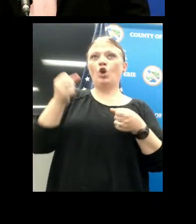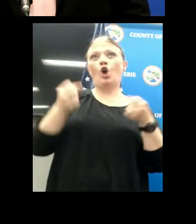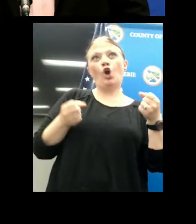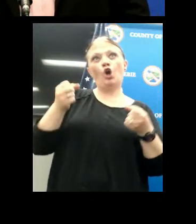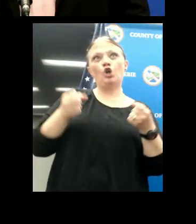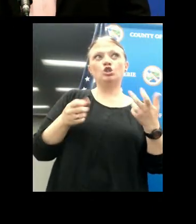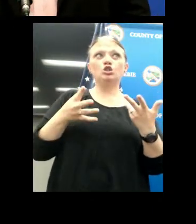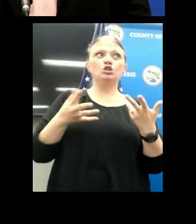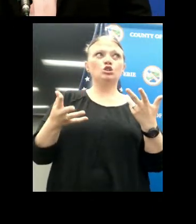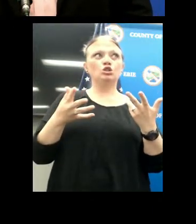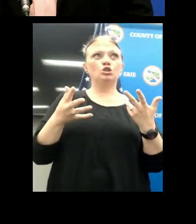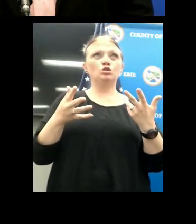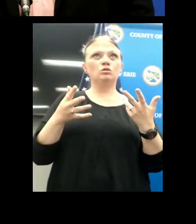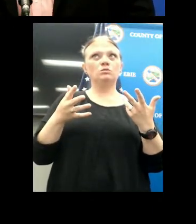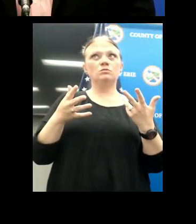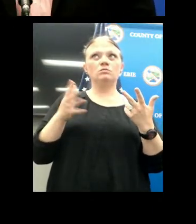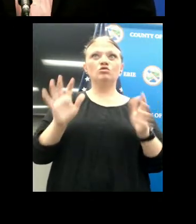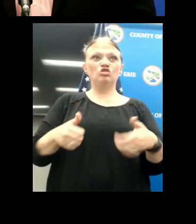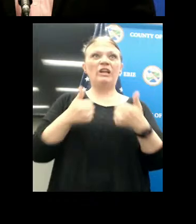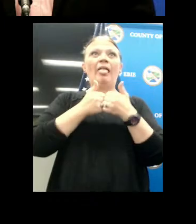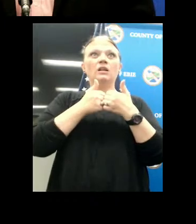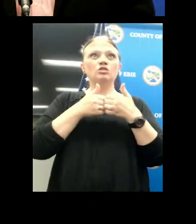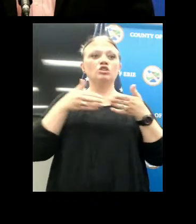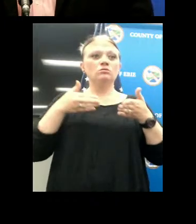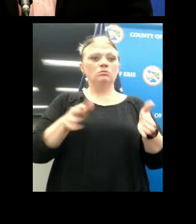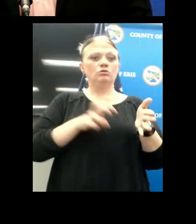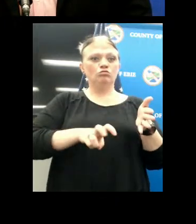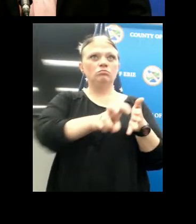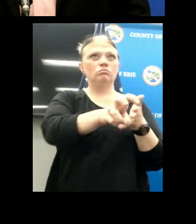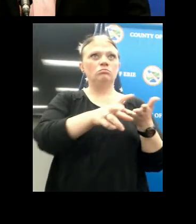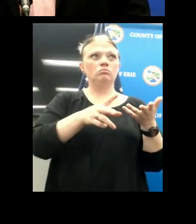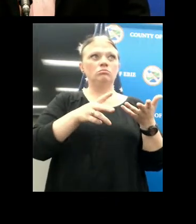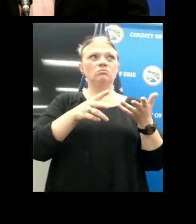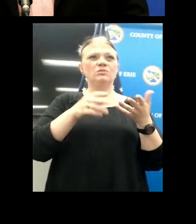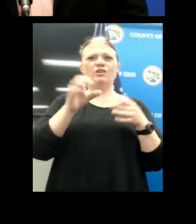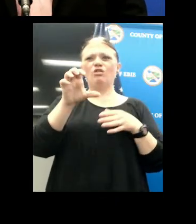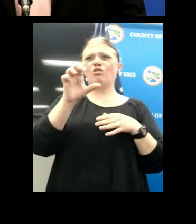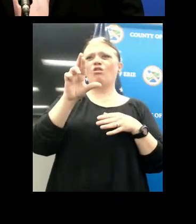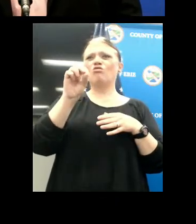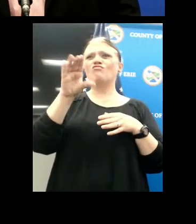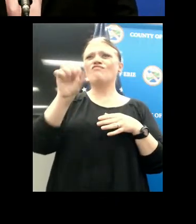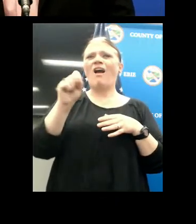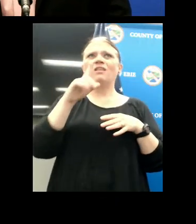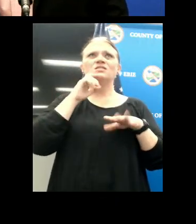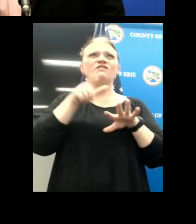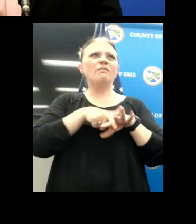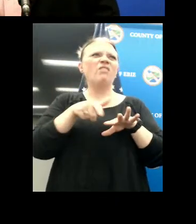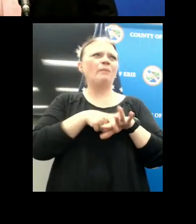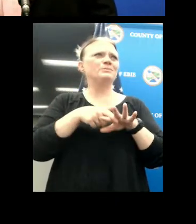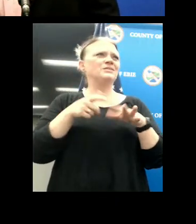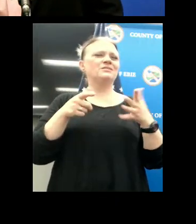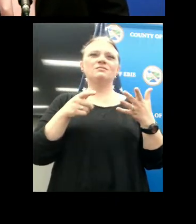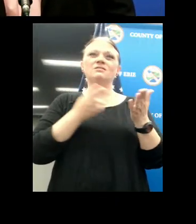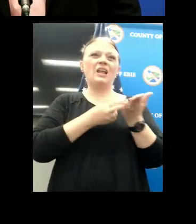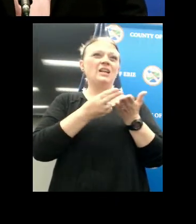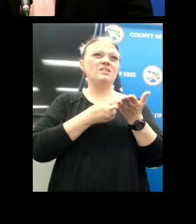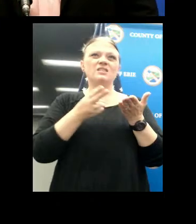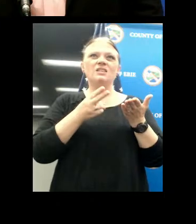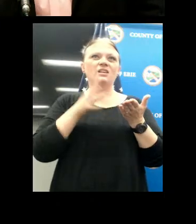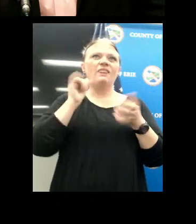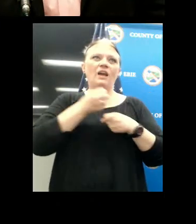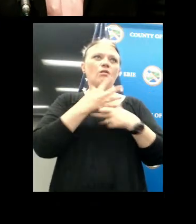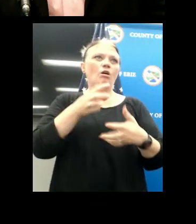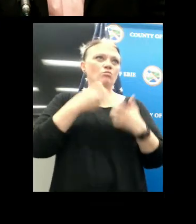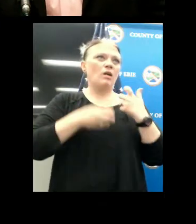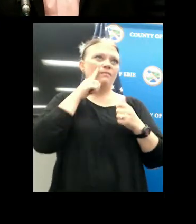at some challenging trails that we have throughout Erie County wearing Crocs or sandals, and honestly, that just leads to